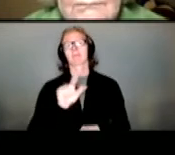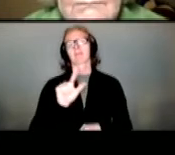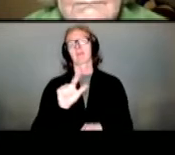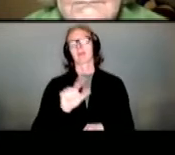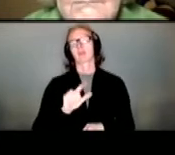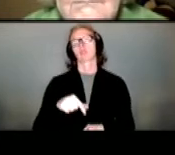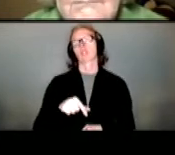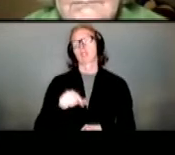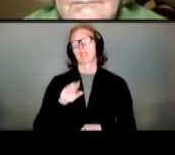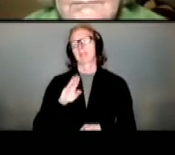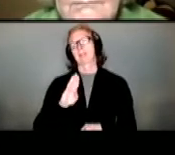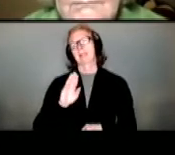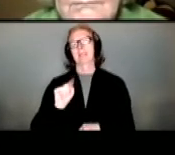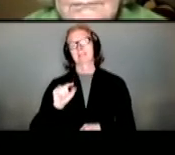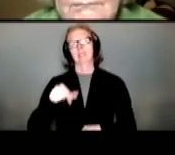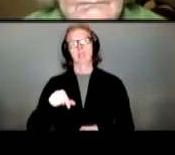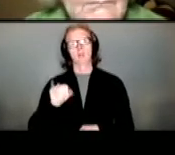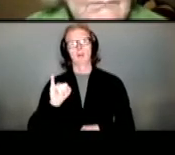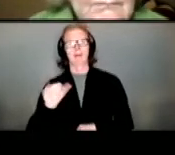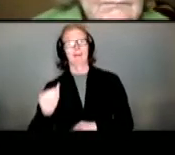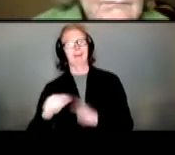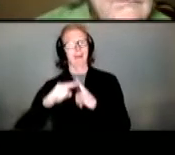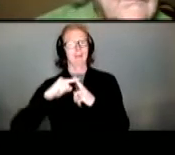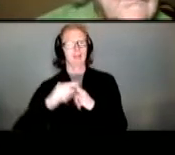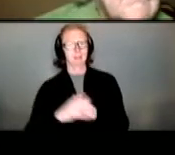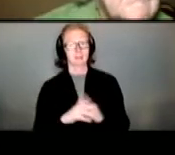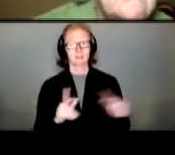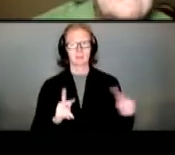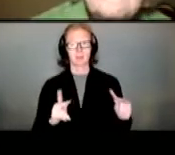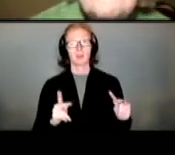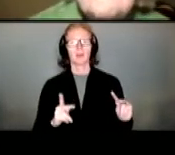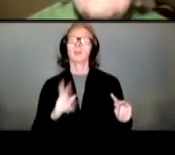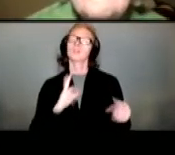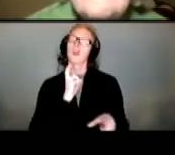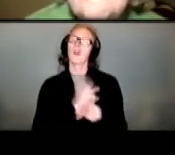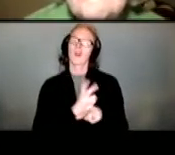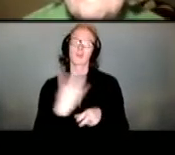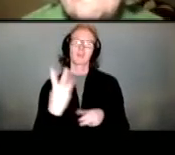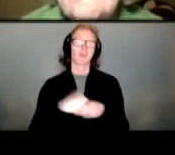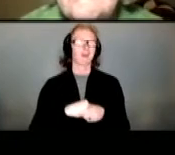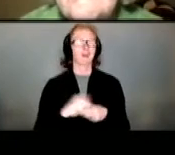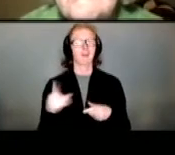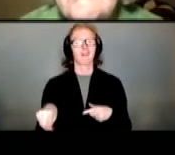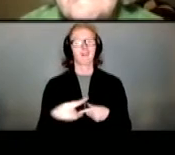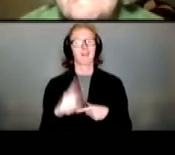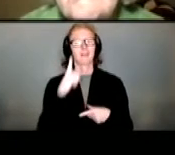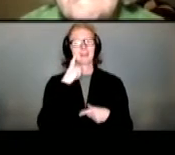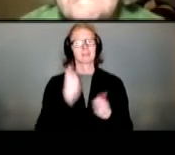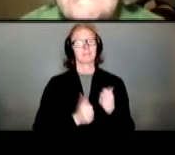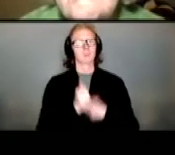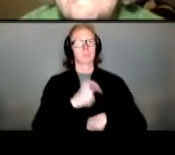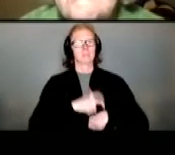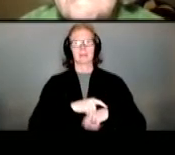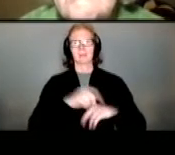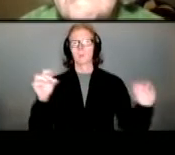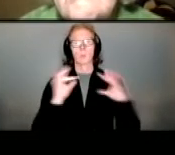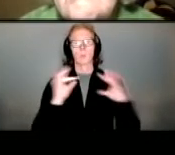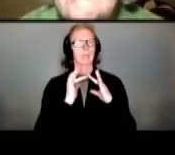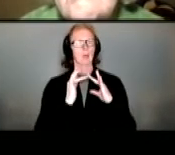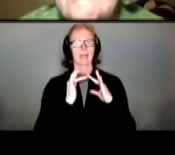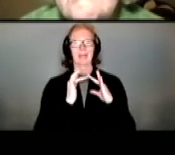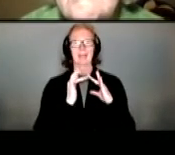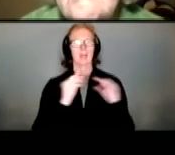LGBTQIA individuals. I'm finding it difficult getting them involved as they often don't have internet,